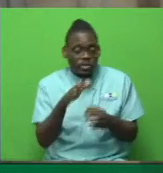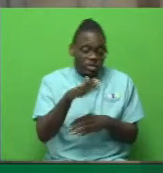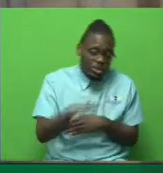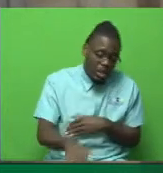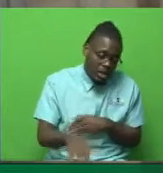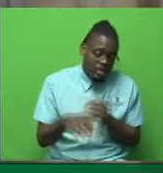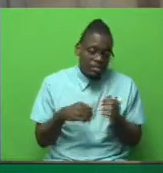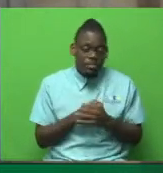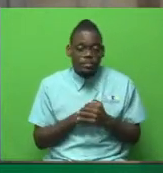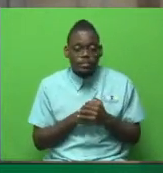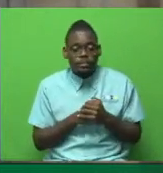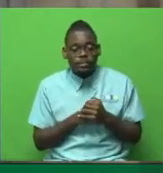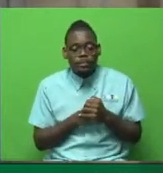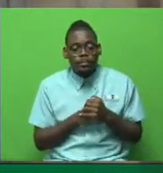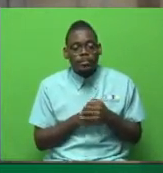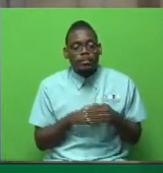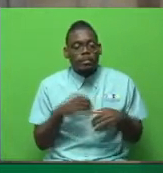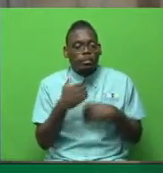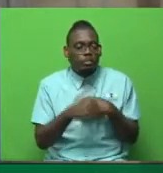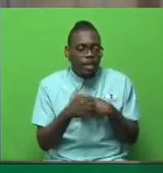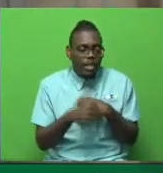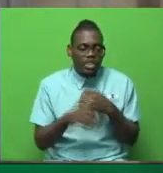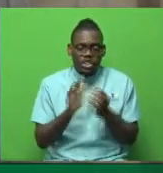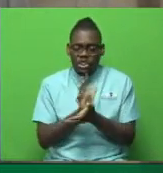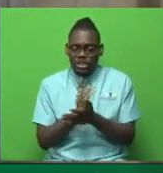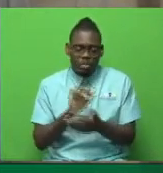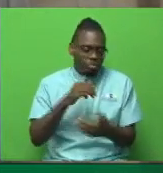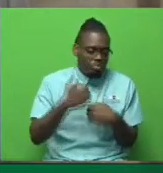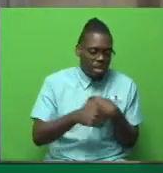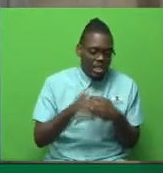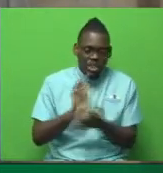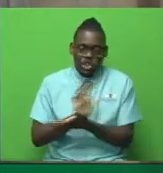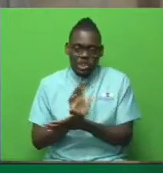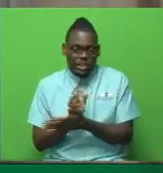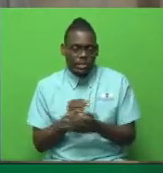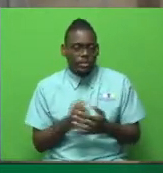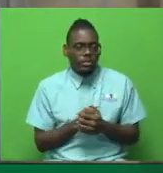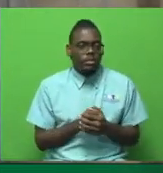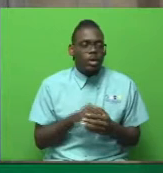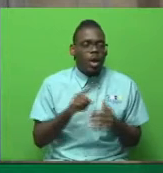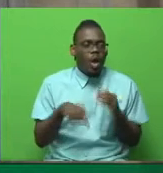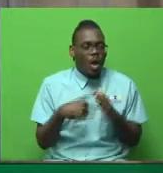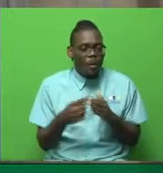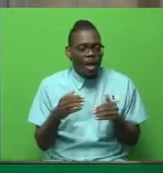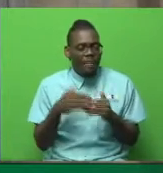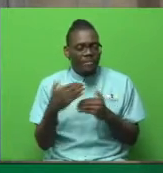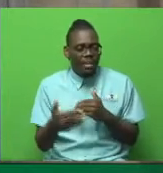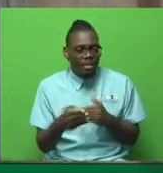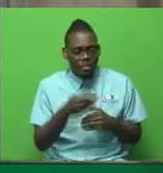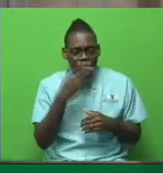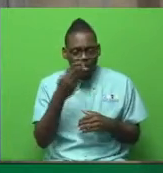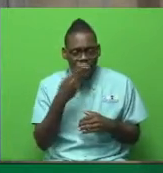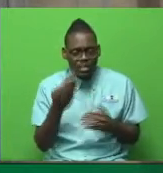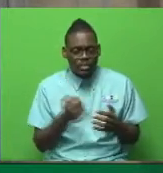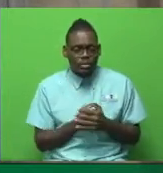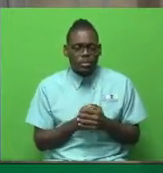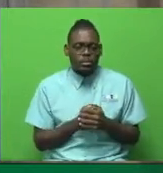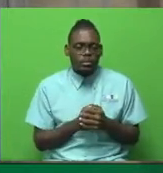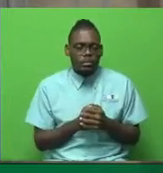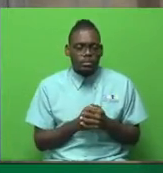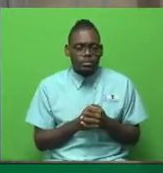getting our bread and cheese two three hours after breakfast that is not good enough substandard bathroom facilities